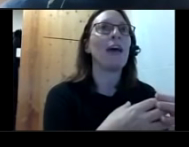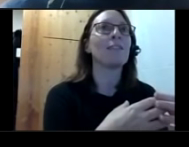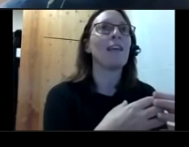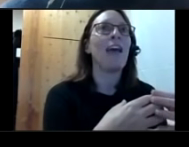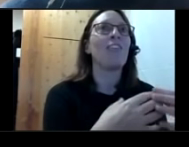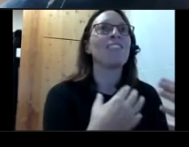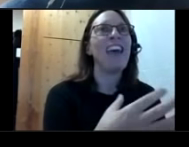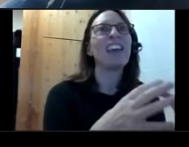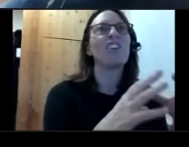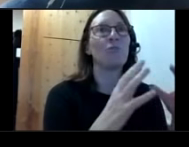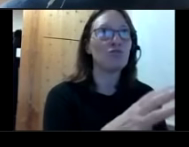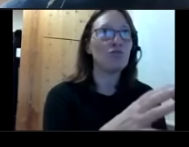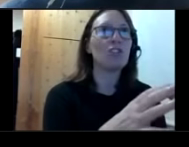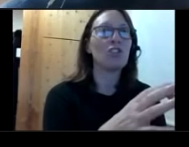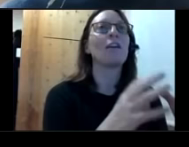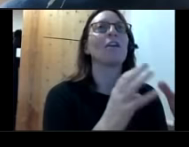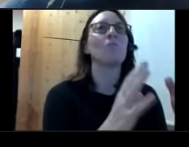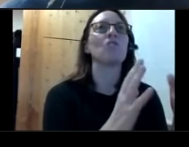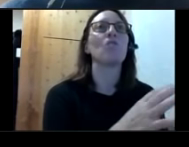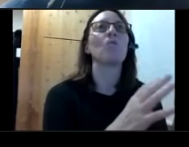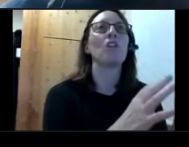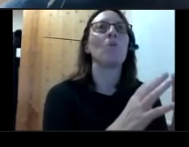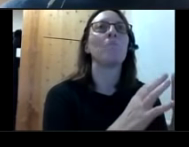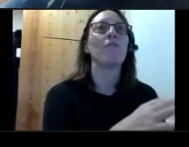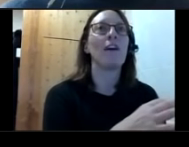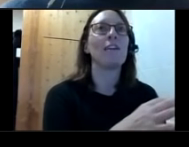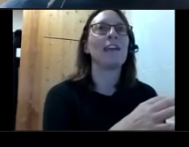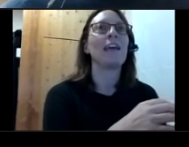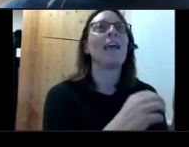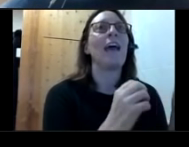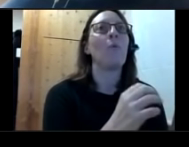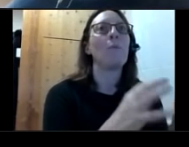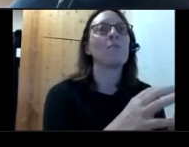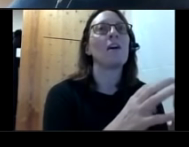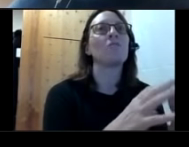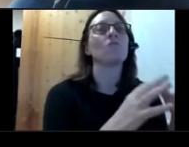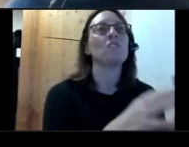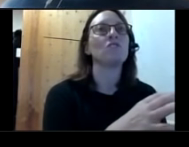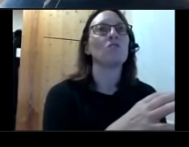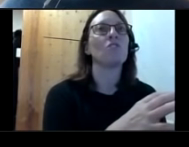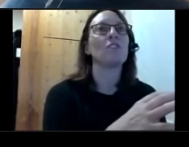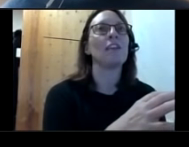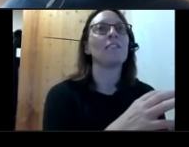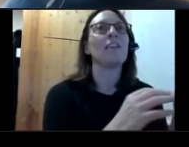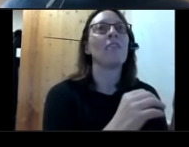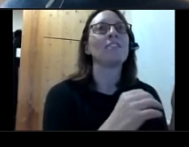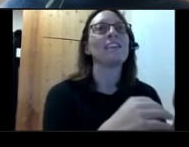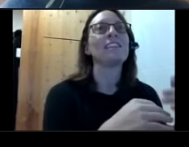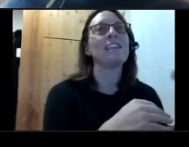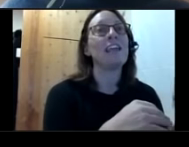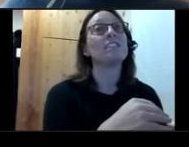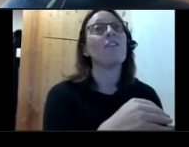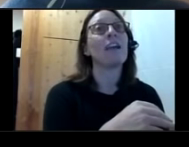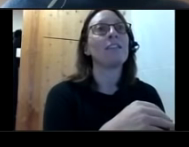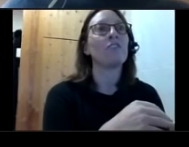of as the technical structure to ensure that you are providing a website or digital content that